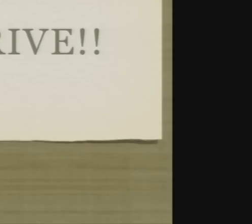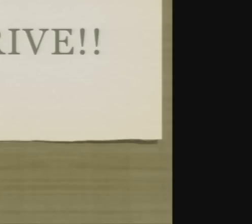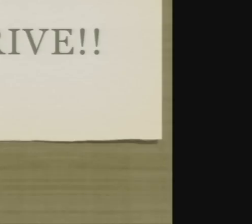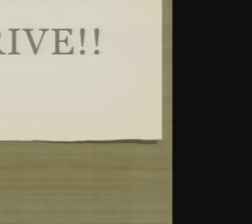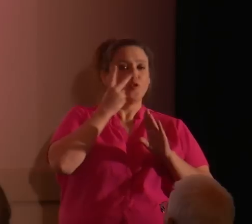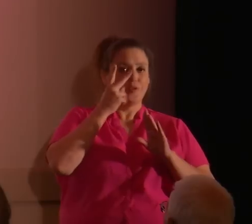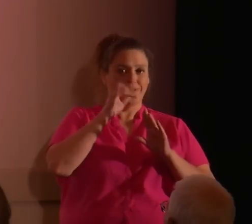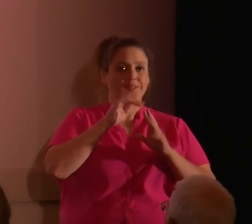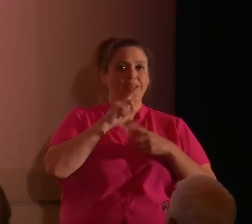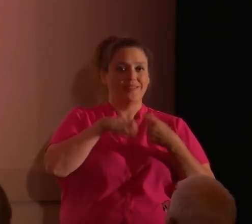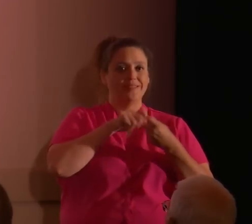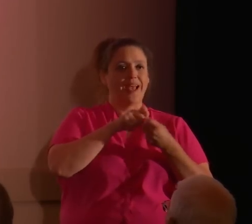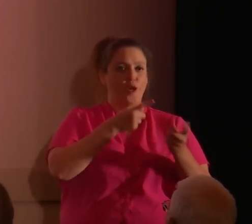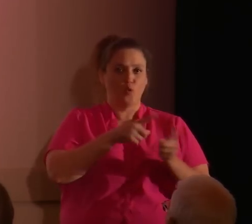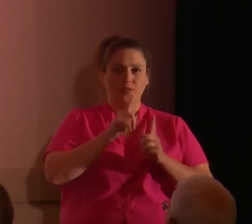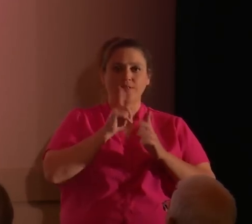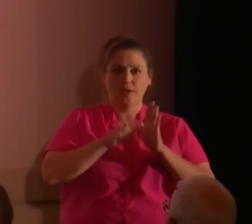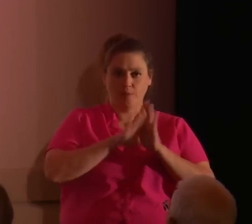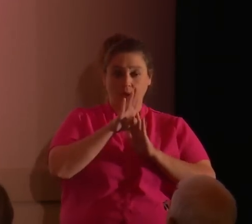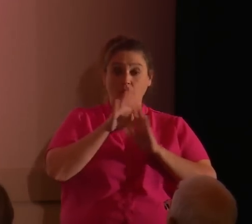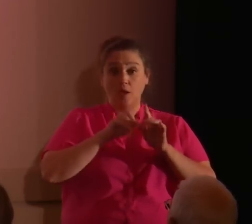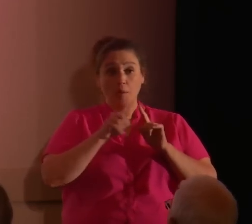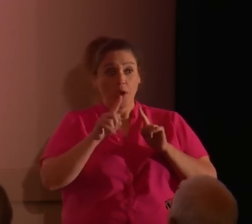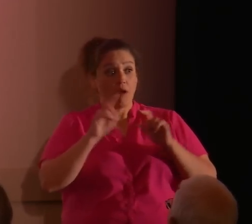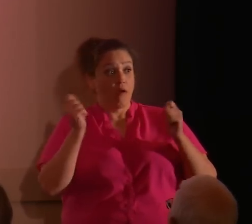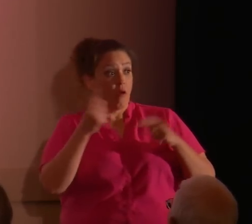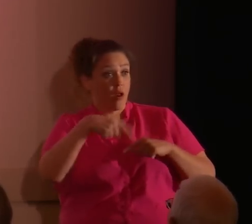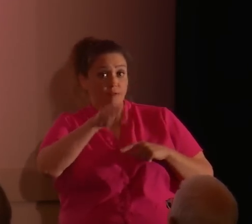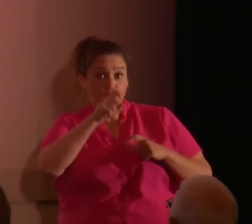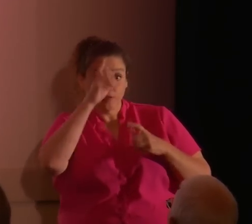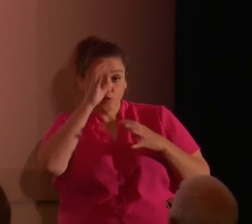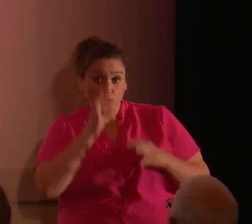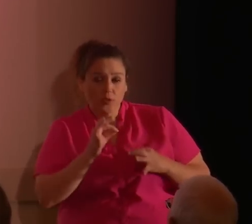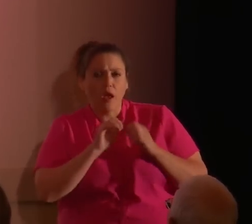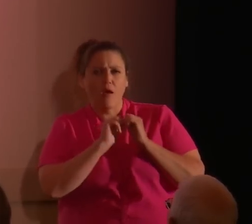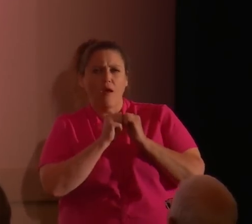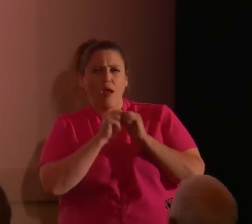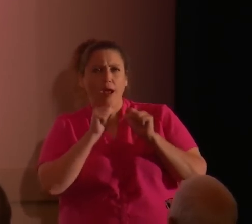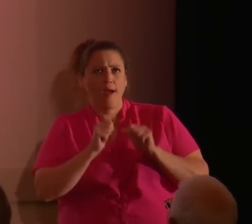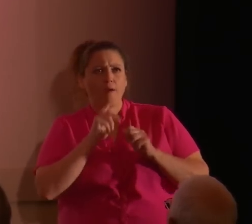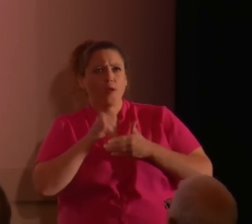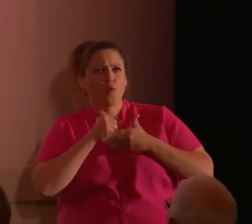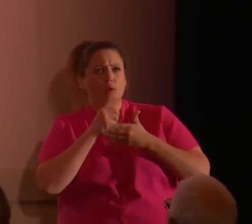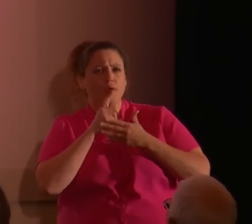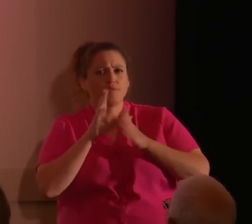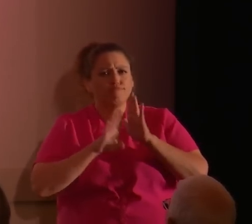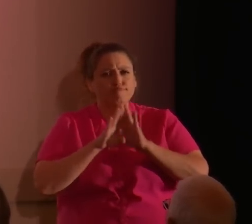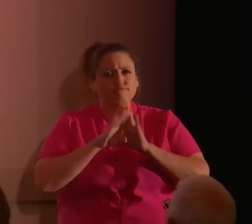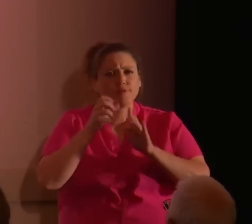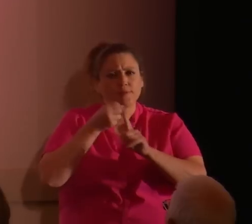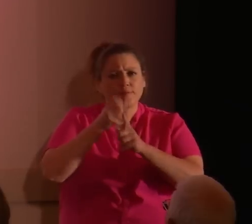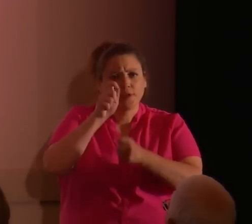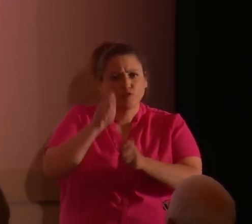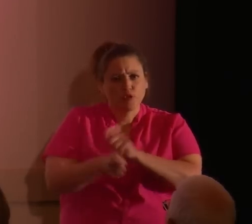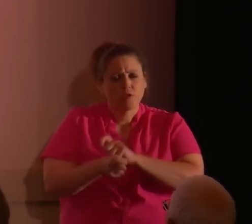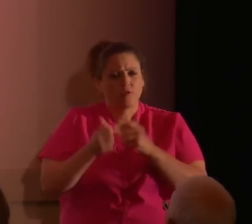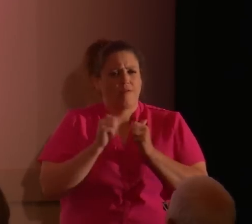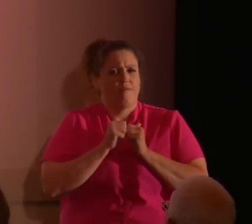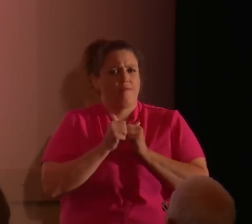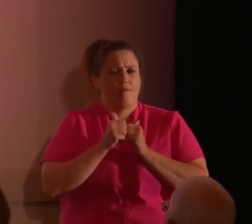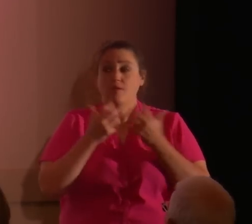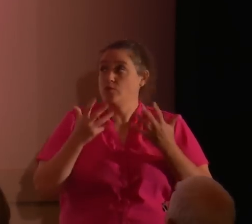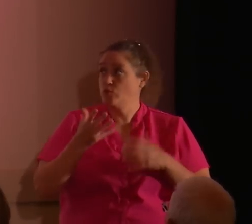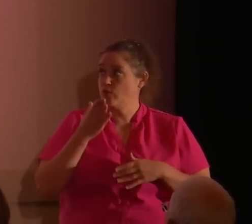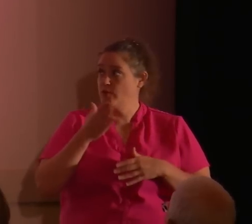what's happening. But it's up to each one of us to decide how we can do that that will truly make a difference. So here are just my